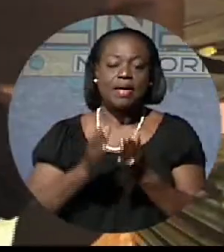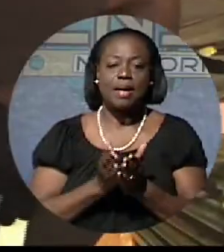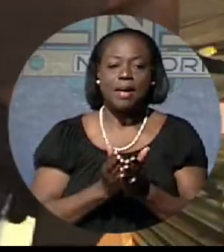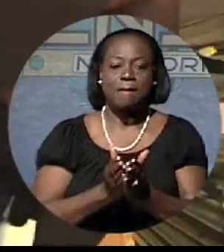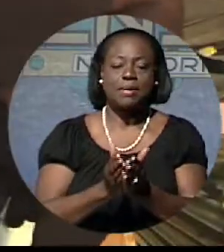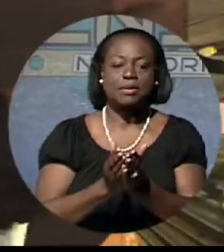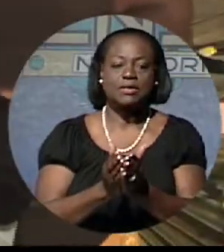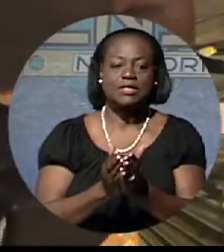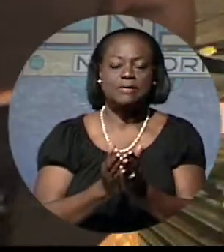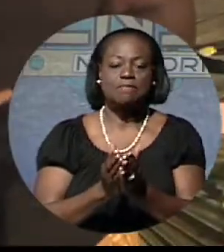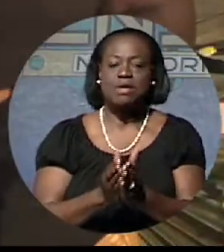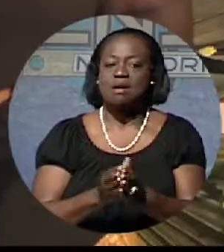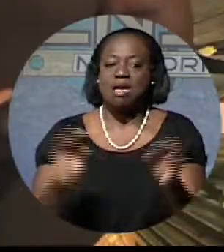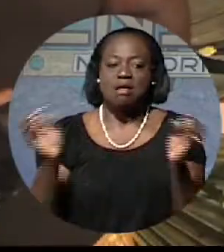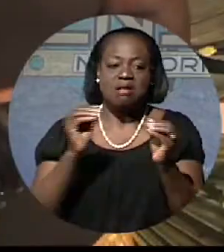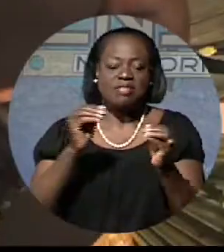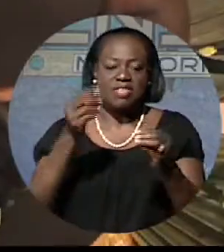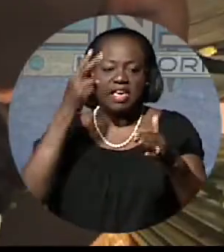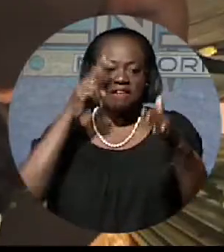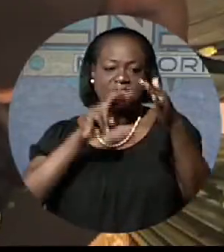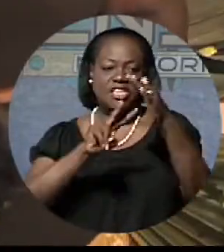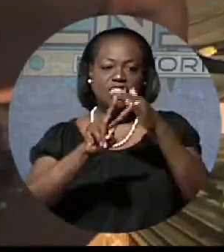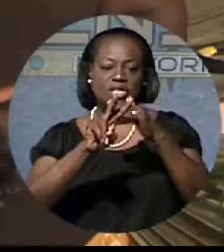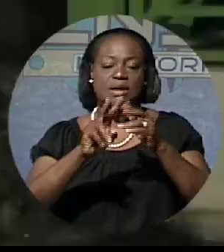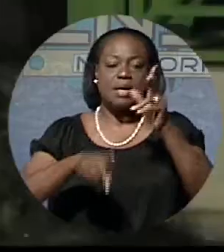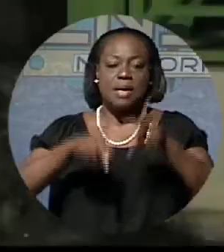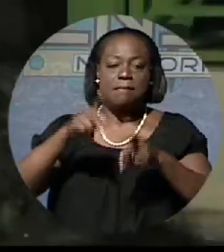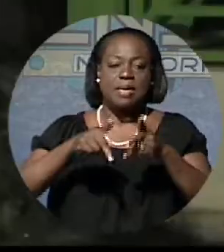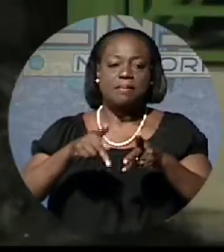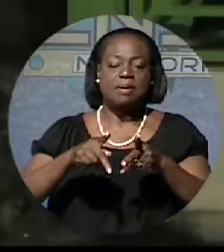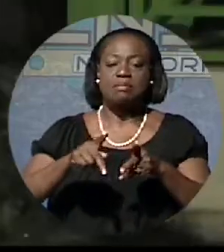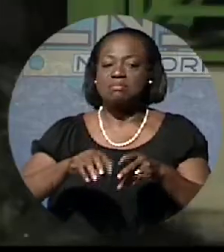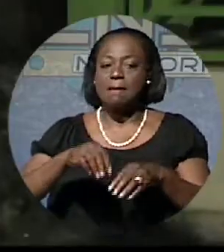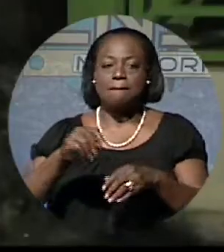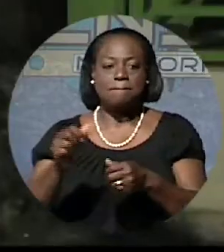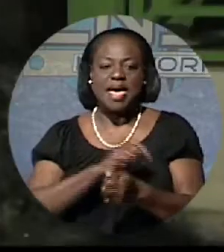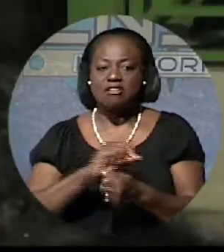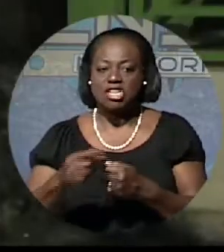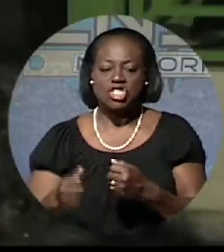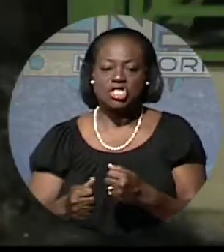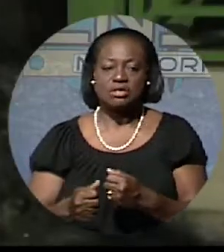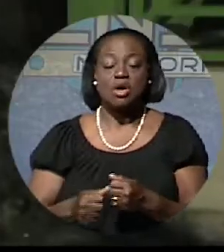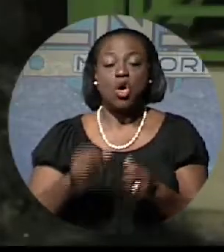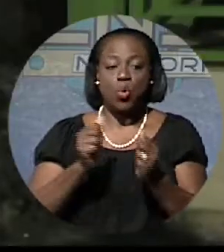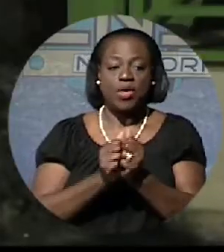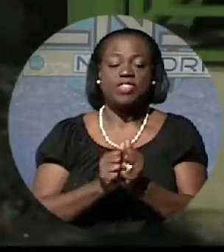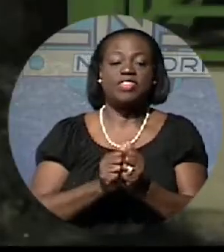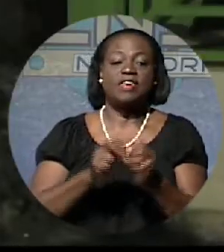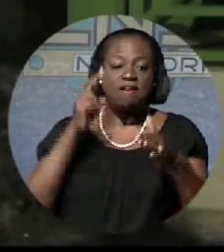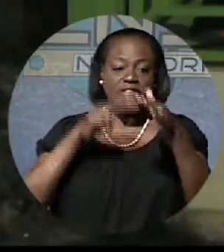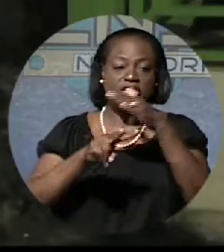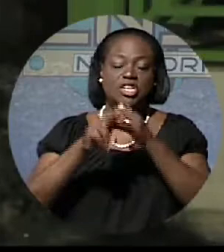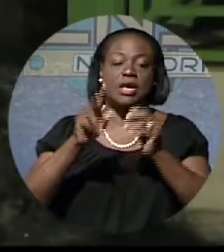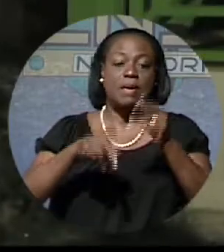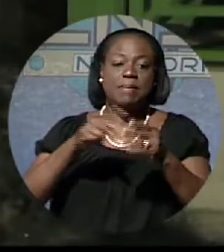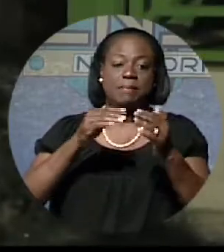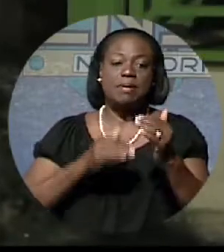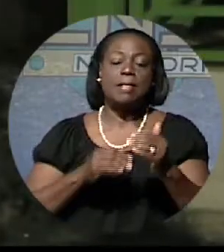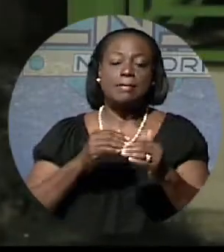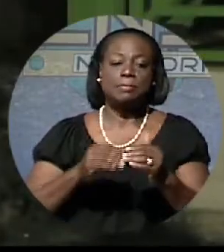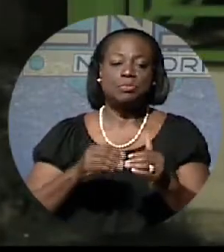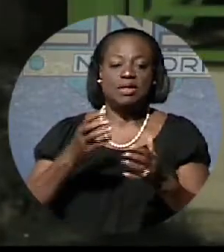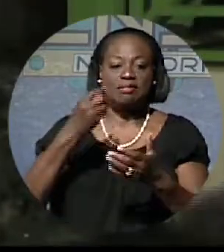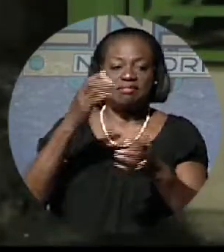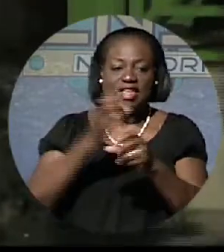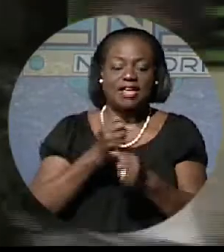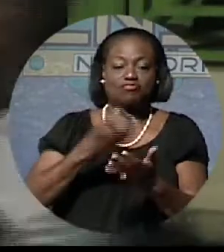flip the coin, where there's vision, people prosper. Now make sure to tune into ZNS Total Sports for the latest. Who caught the most